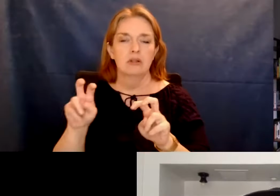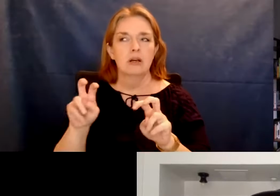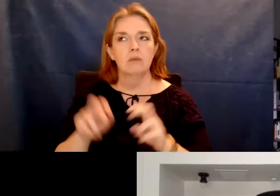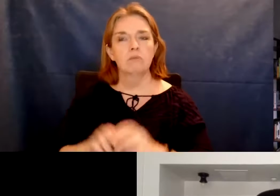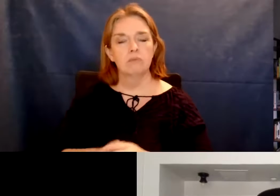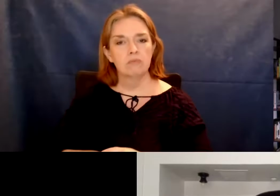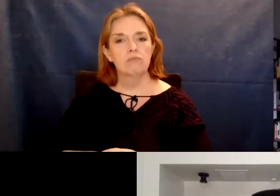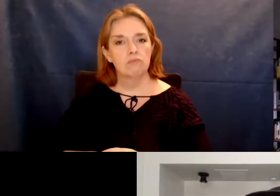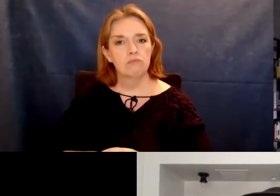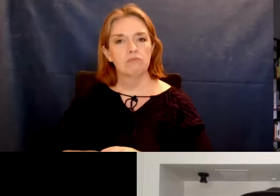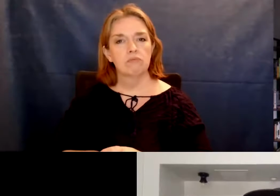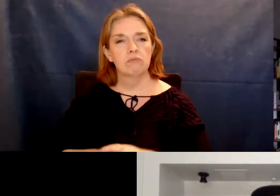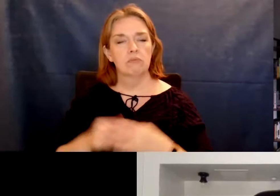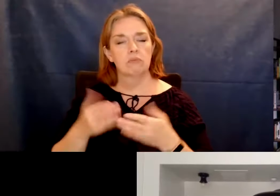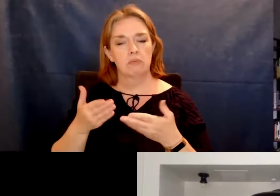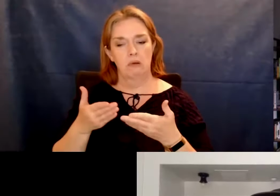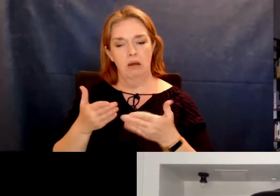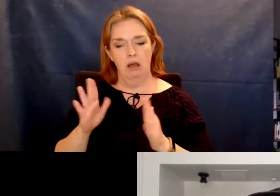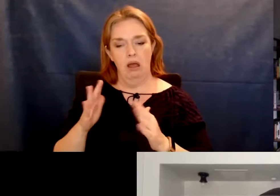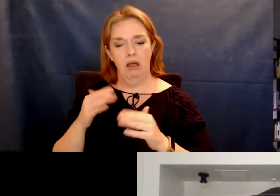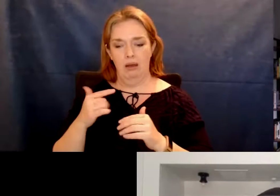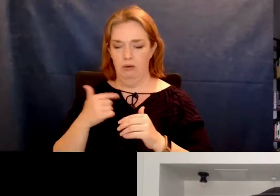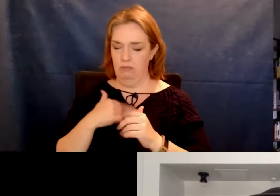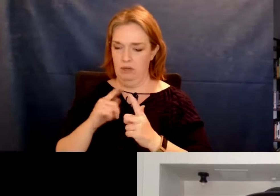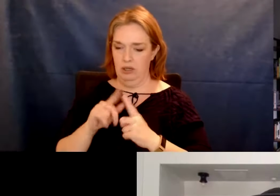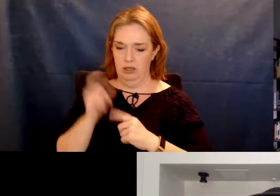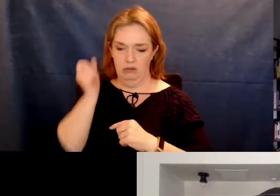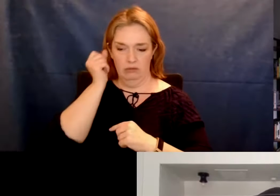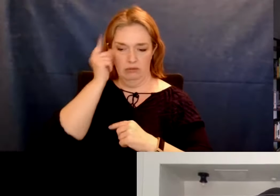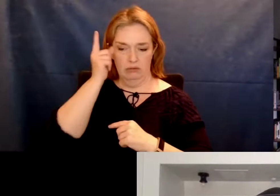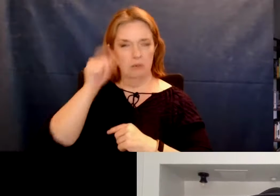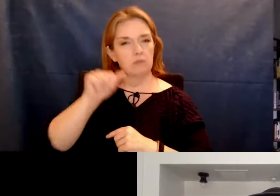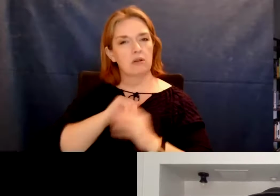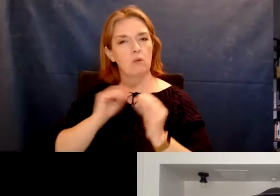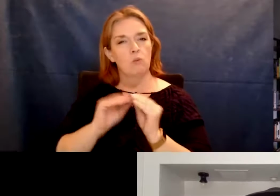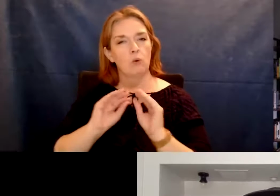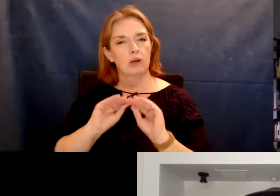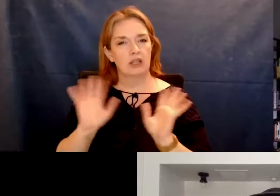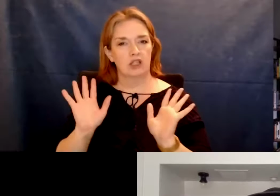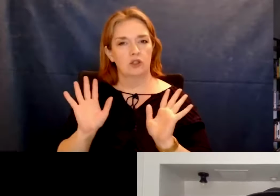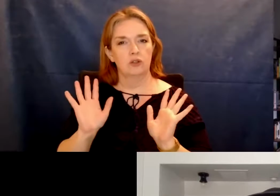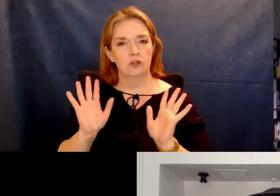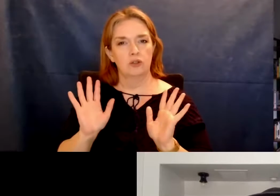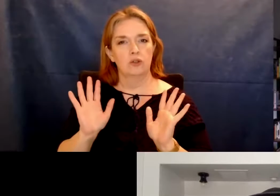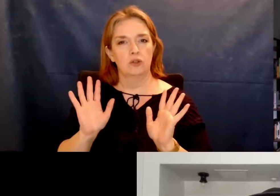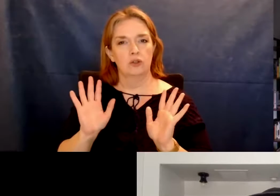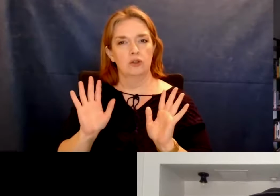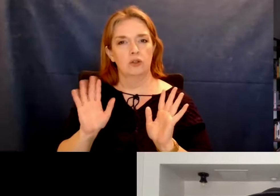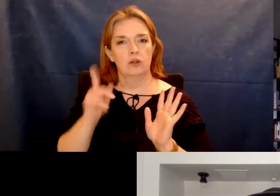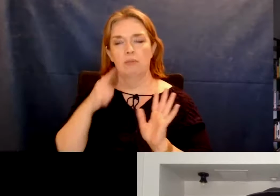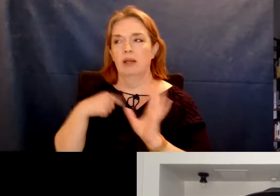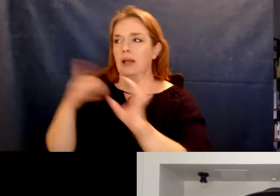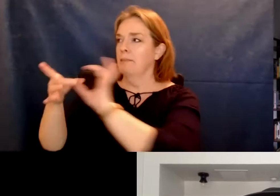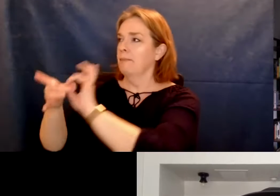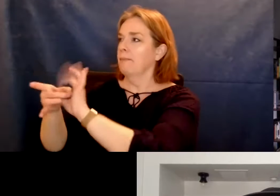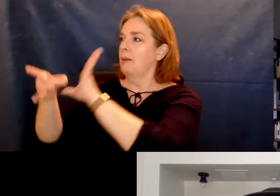it's allowed me to hear myself a lot more clearly, having the distance,